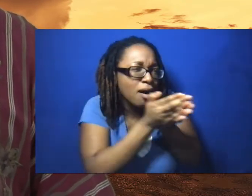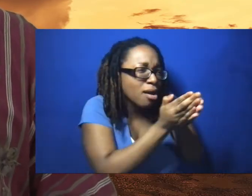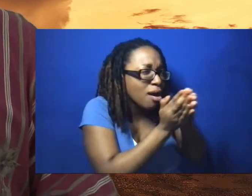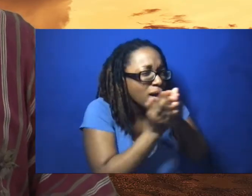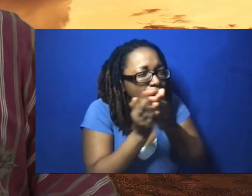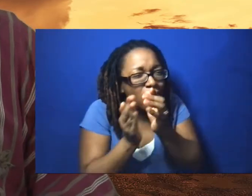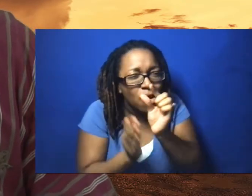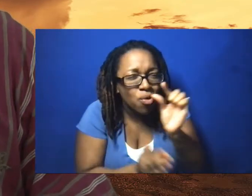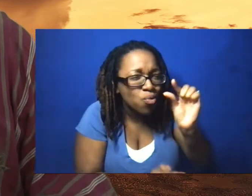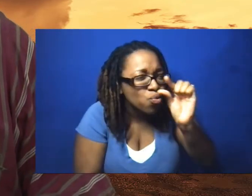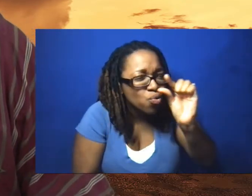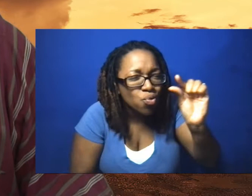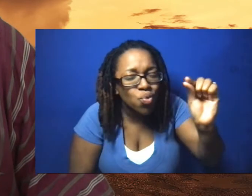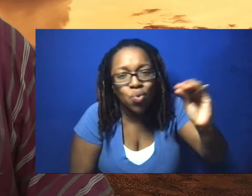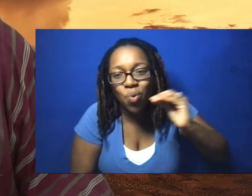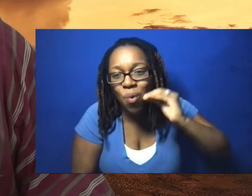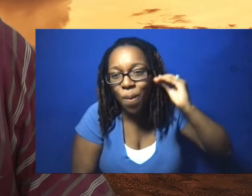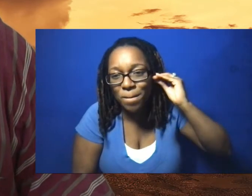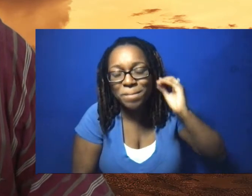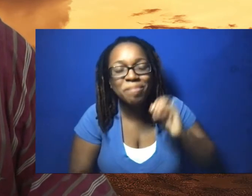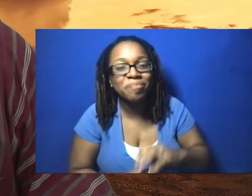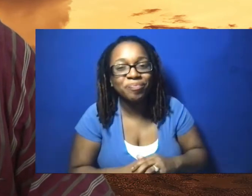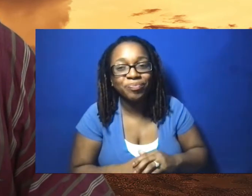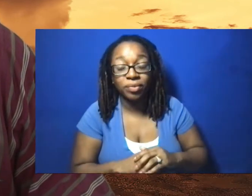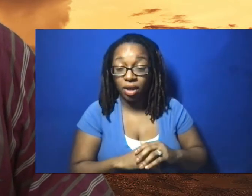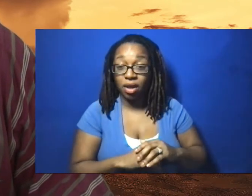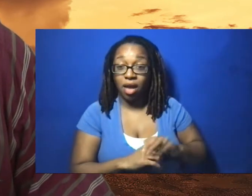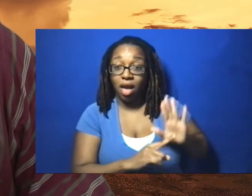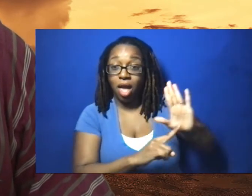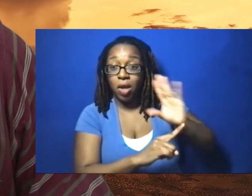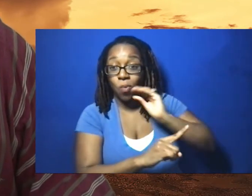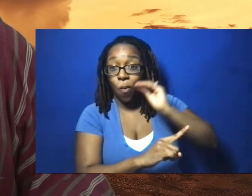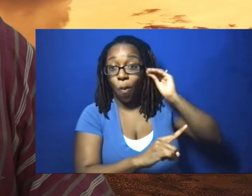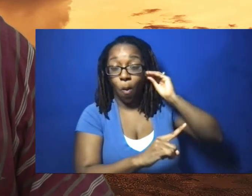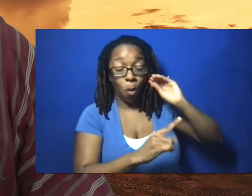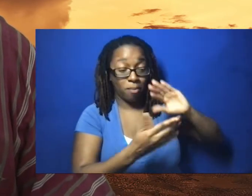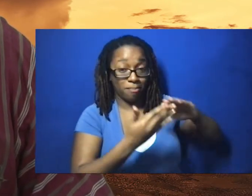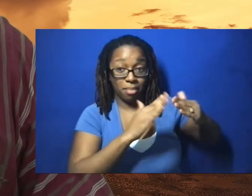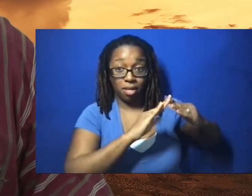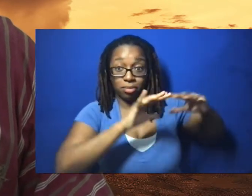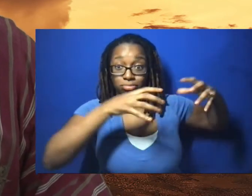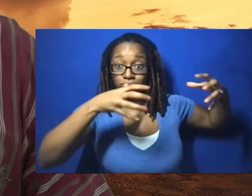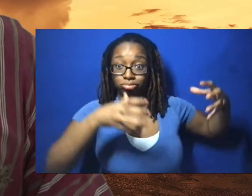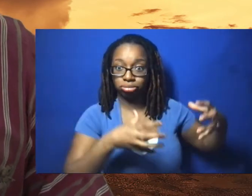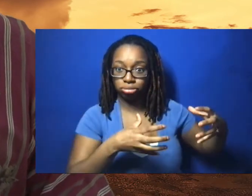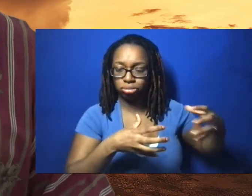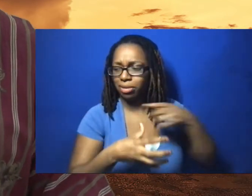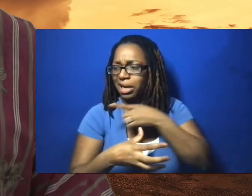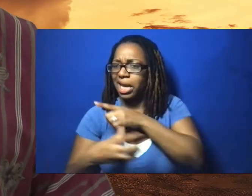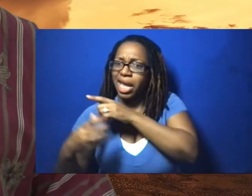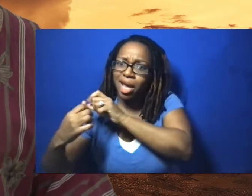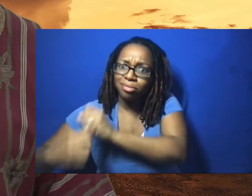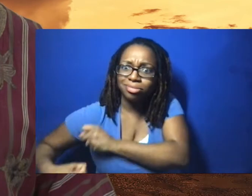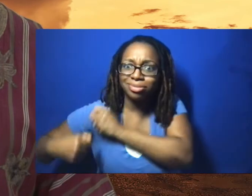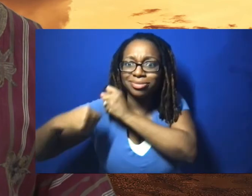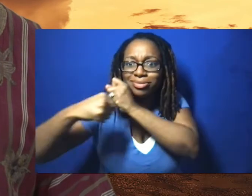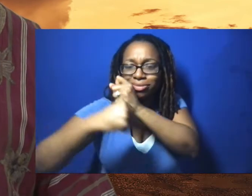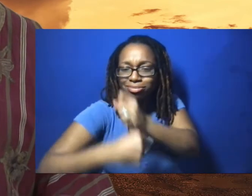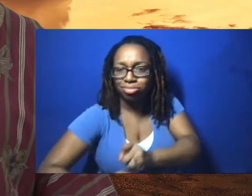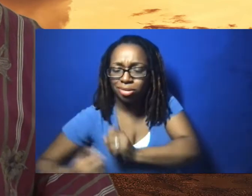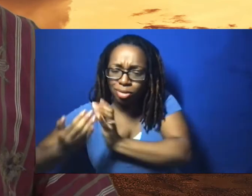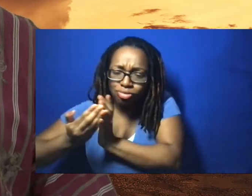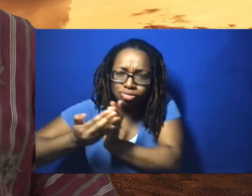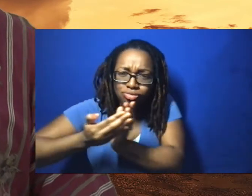And as he approached the village, the people on the side saw him coming and said, who is